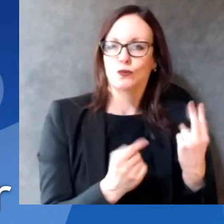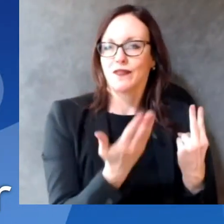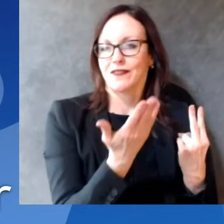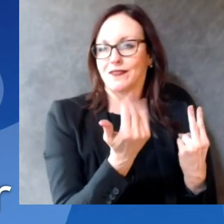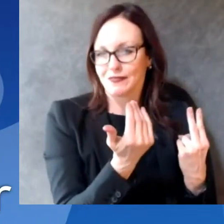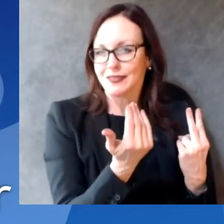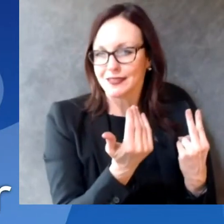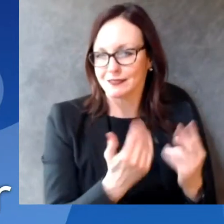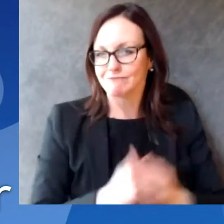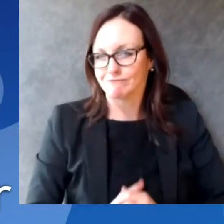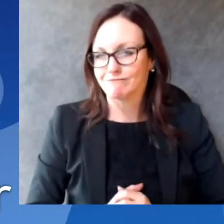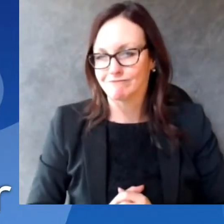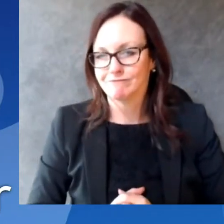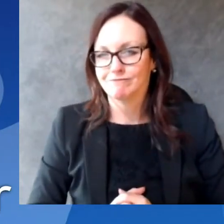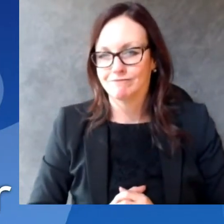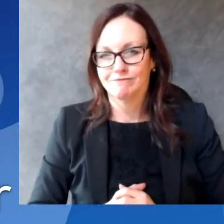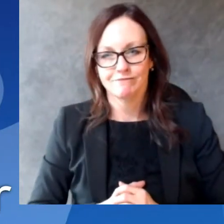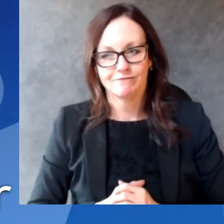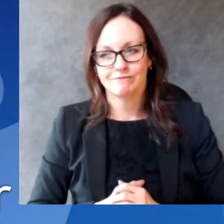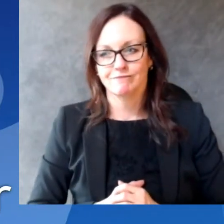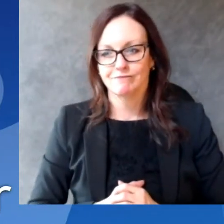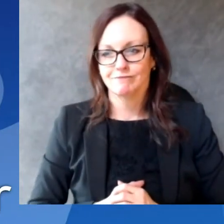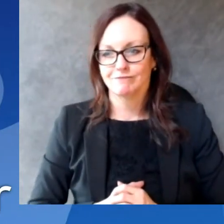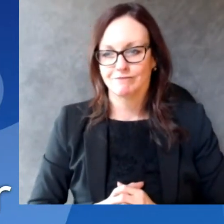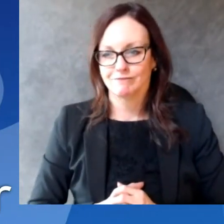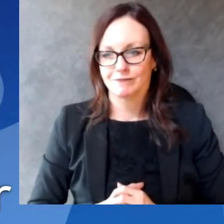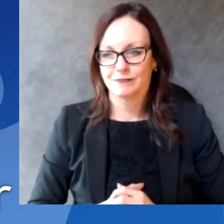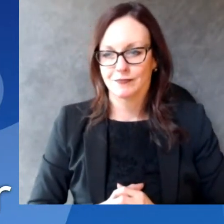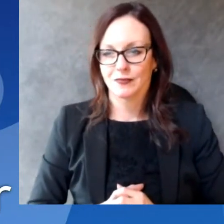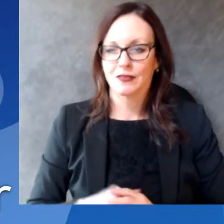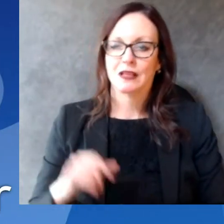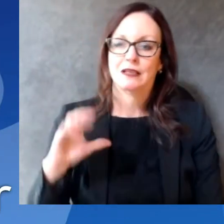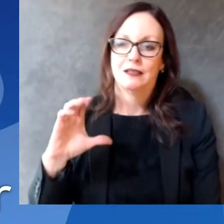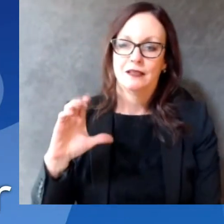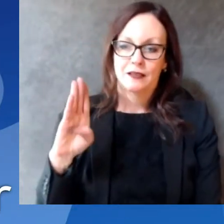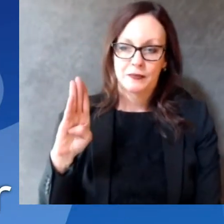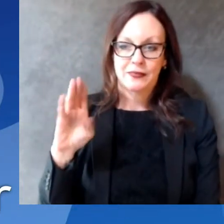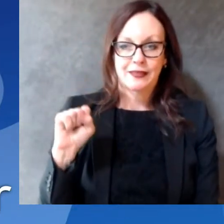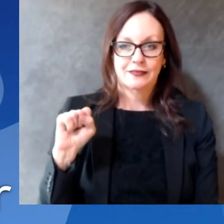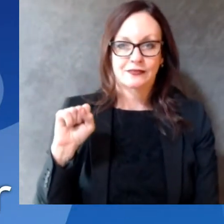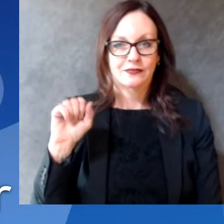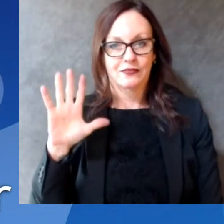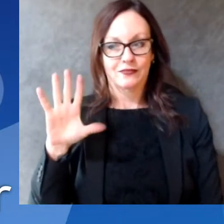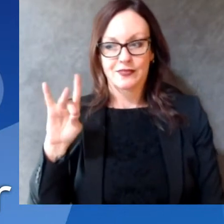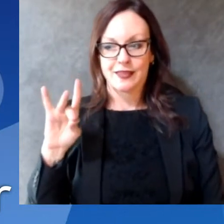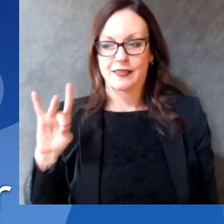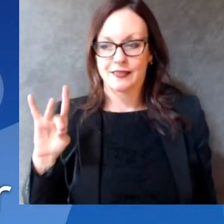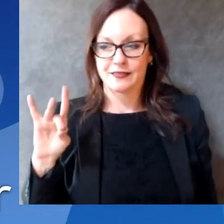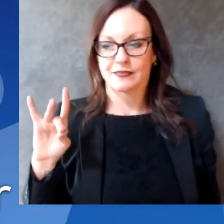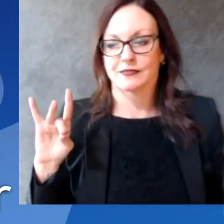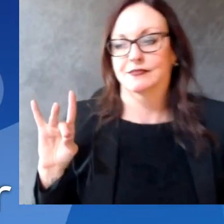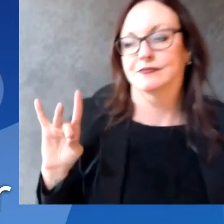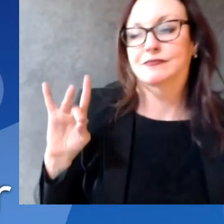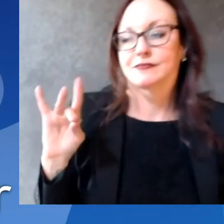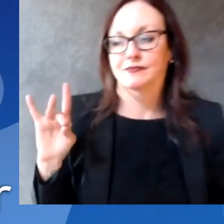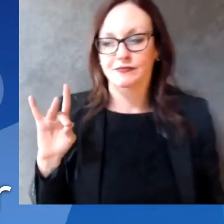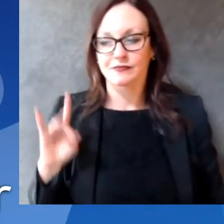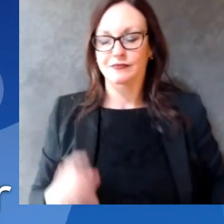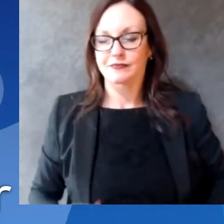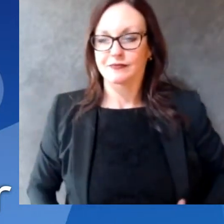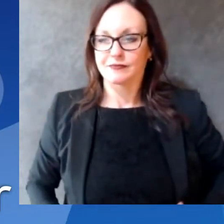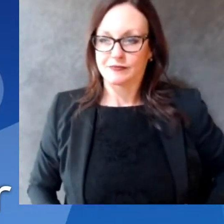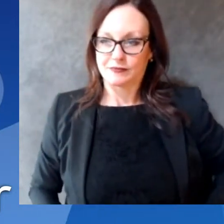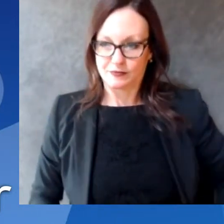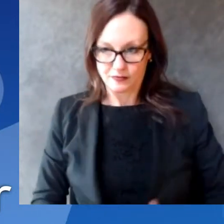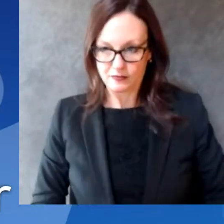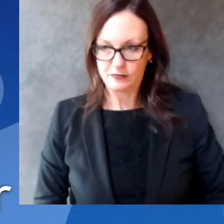Hi, thank you for taking my question. I appreciate it. We recently spoke to Senator Ron Johnson, who downplayed the effectiveness of masks, especially